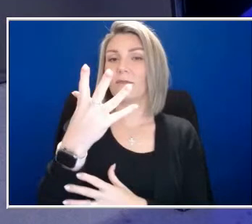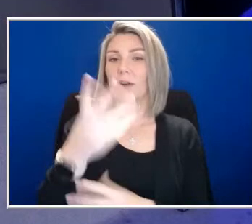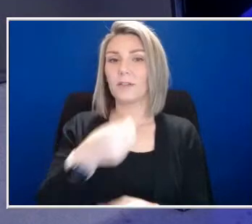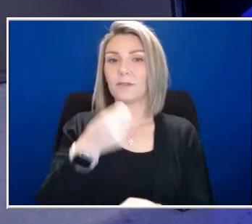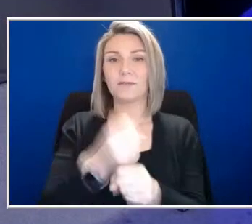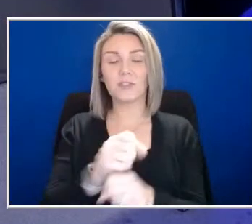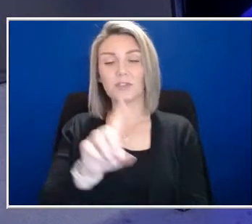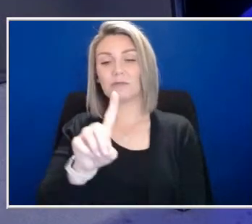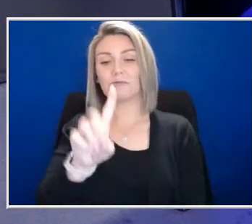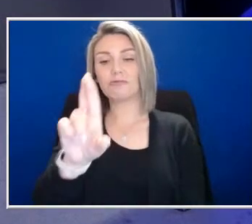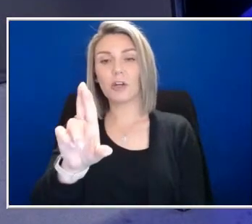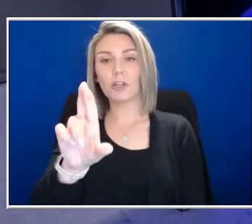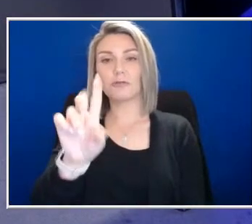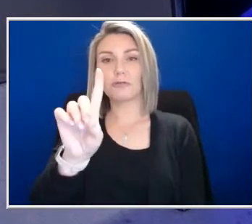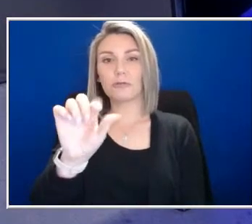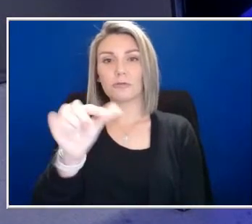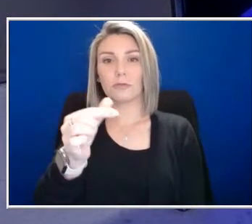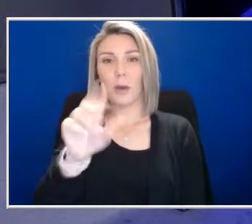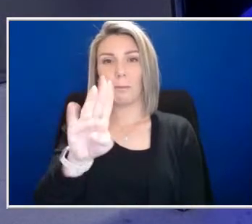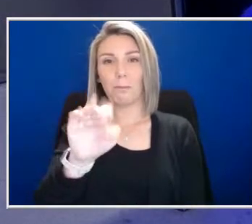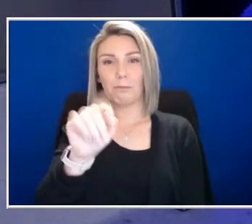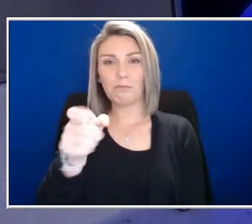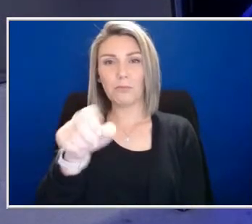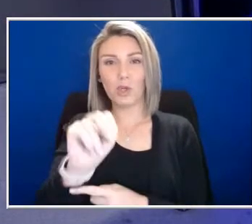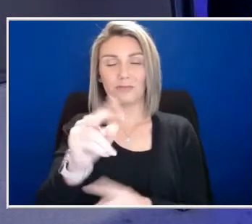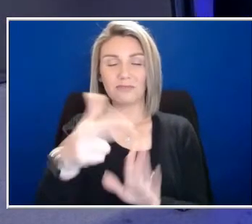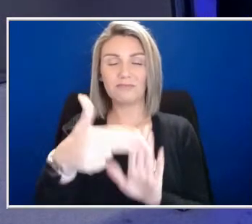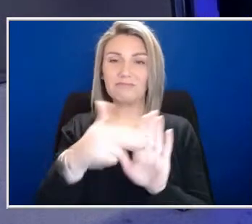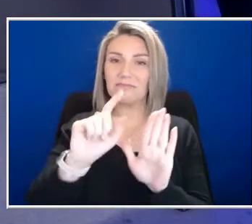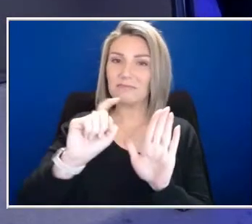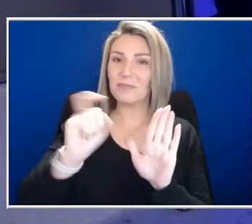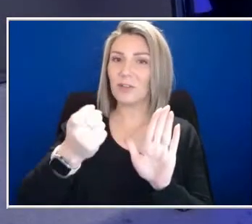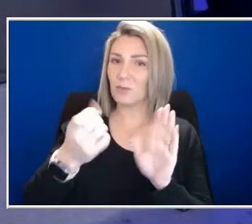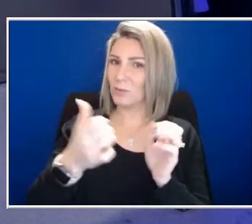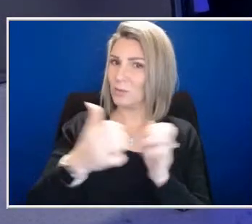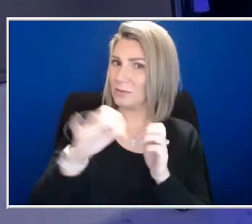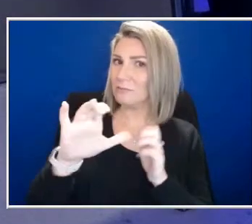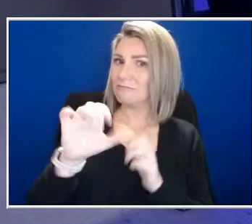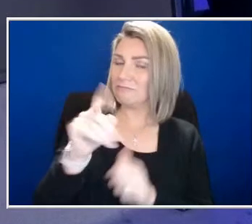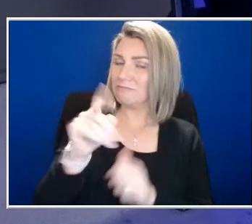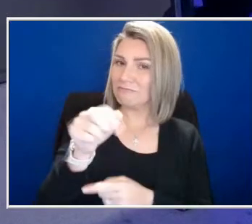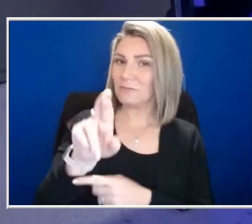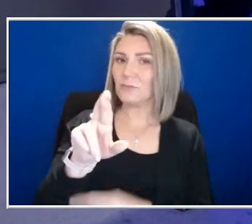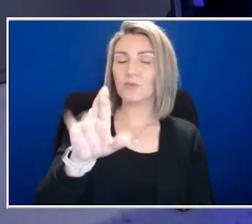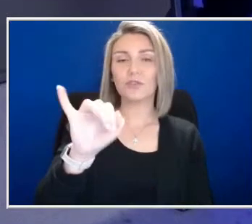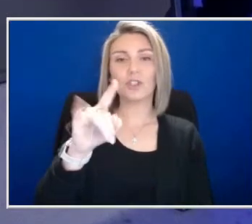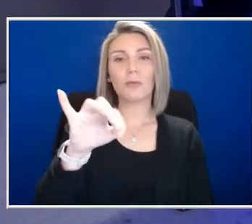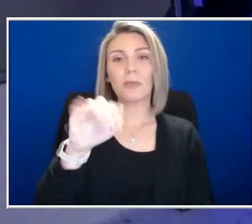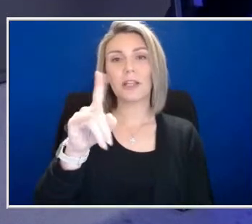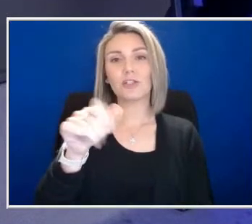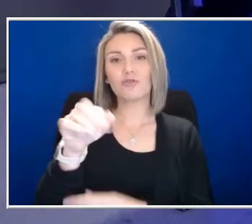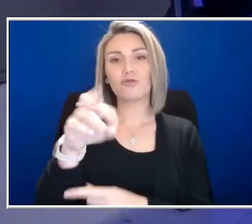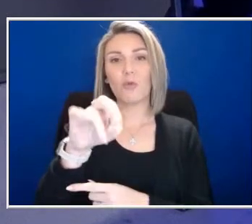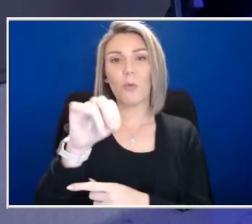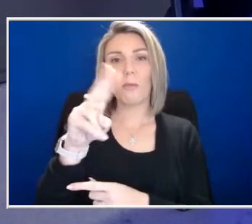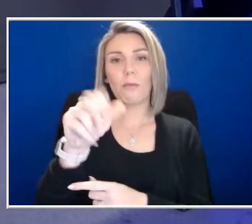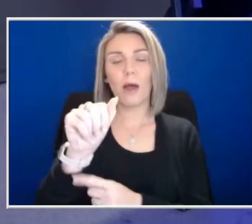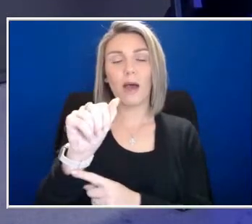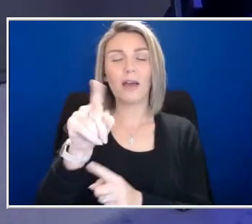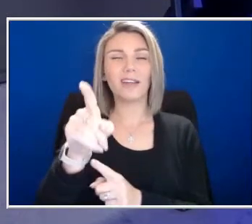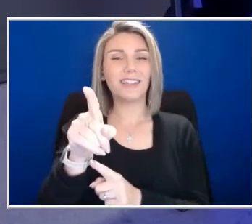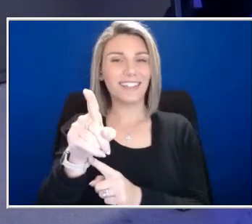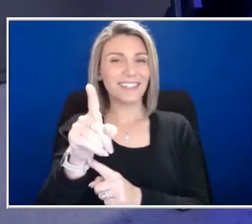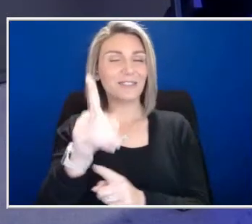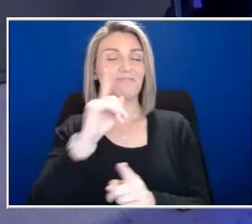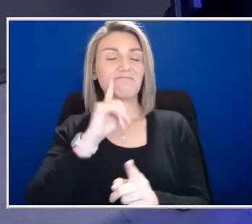with glioblastoma 4 months ago. Dr. Burton also happens to be a renowned spinal surgeon here at the University of Kansas Health System and